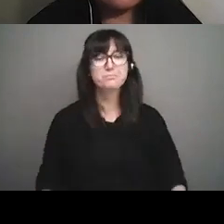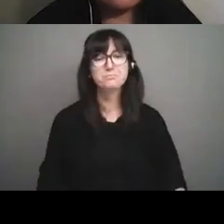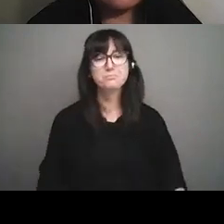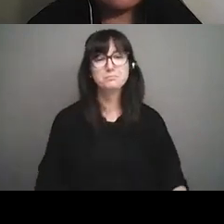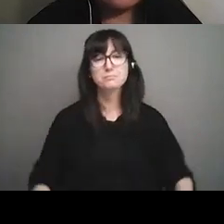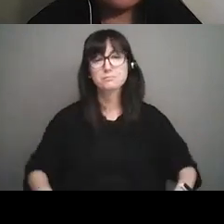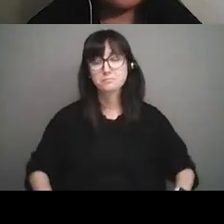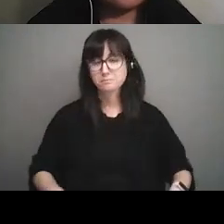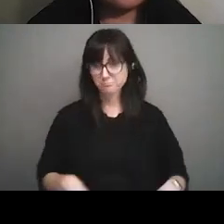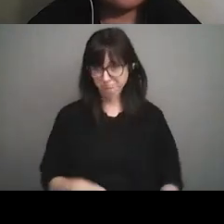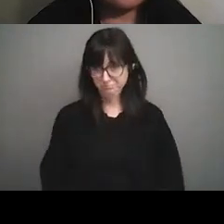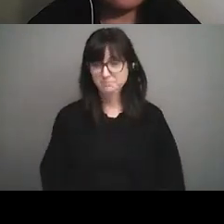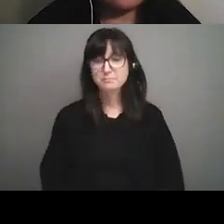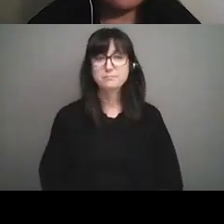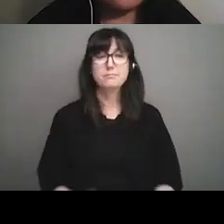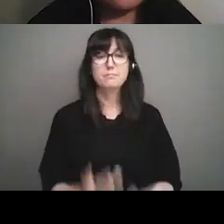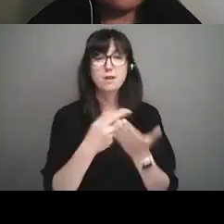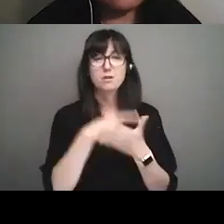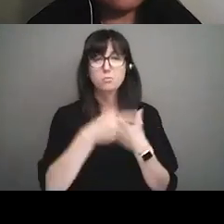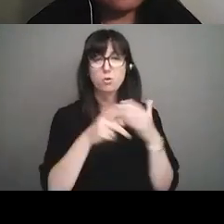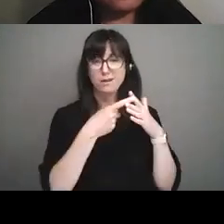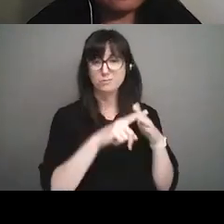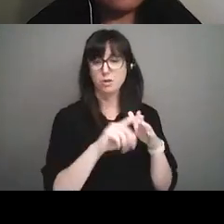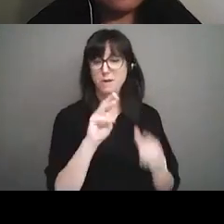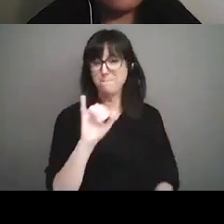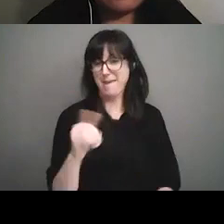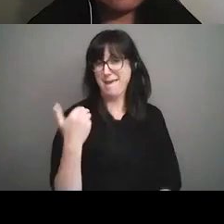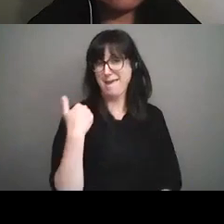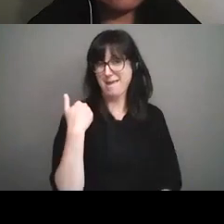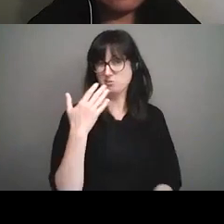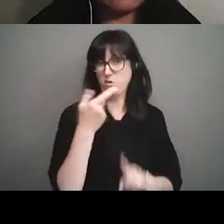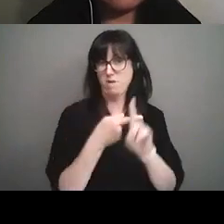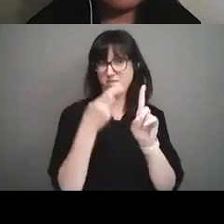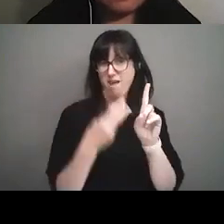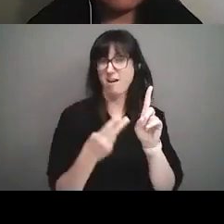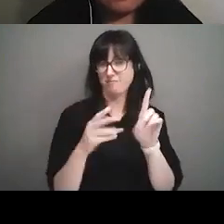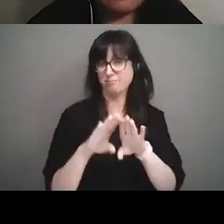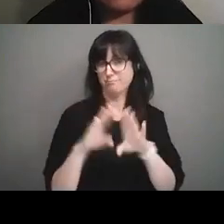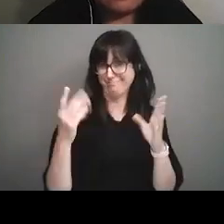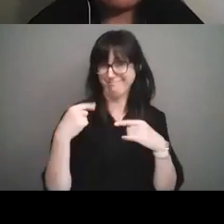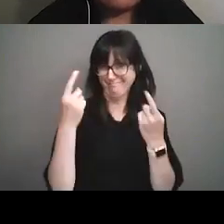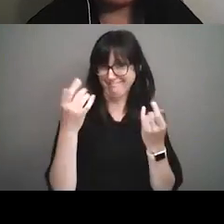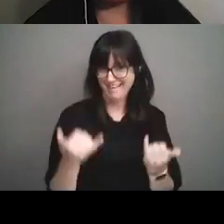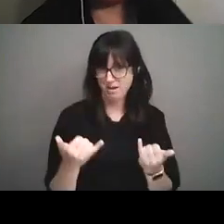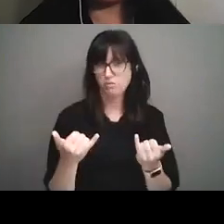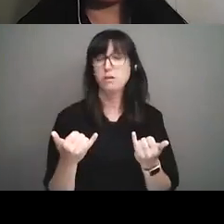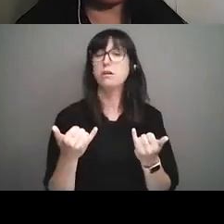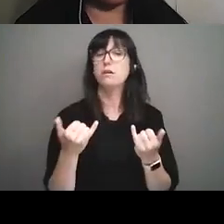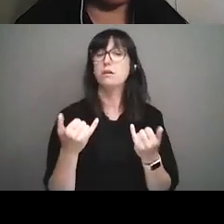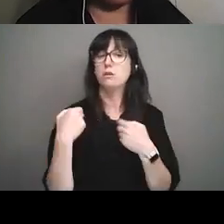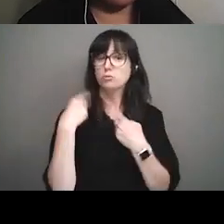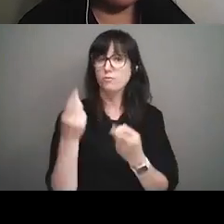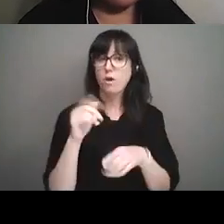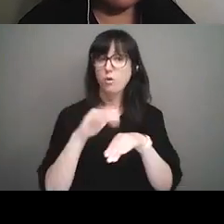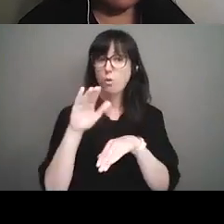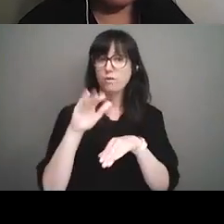So we started running our program at the beginning of May, so it's been about a month and a half now. Since then, we've recruited over